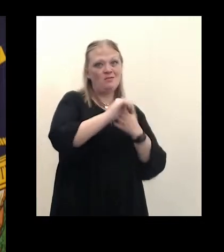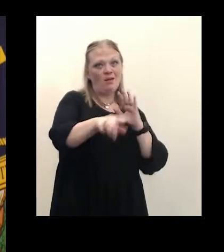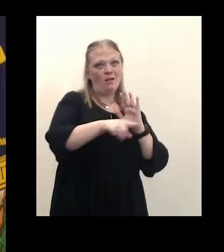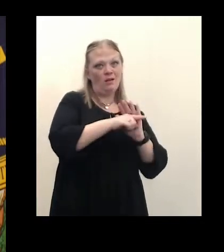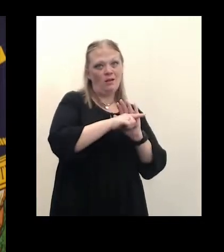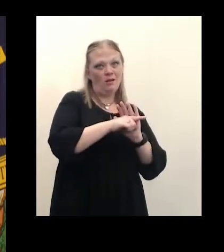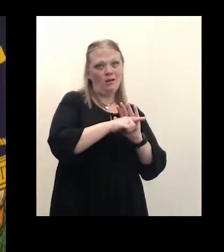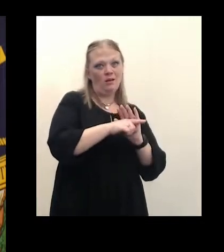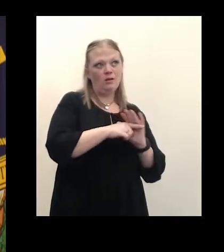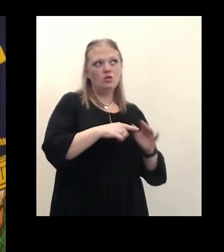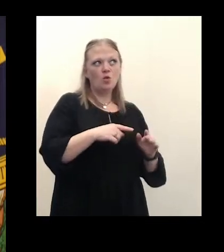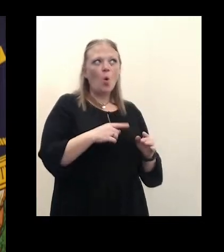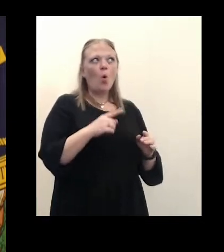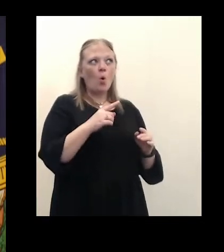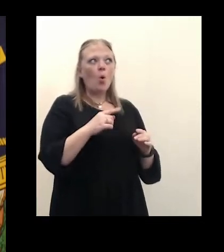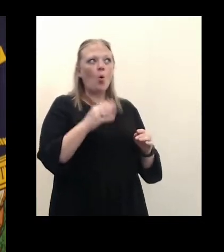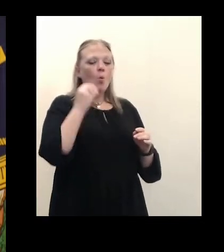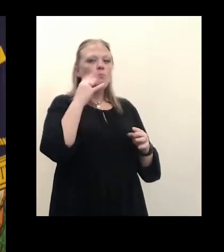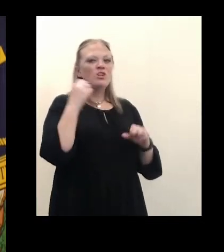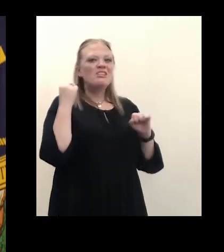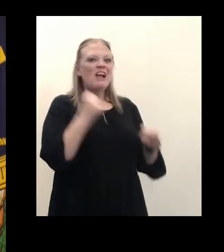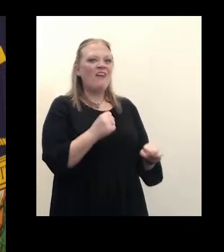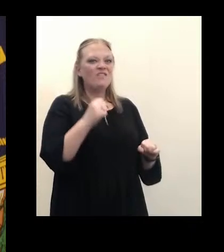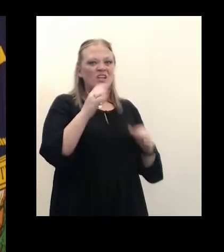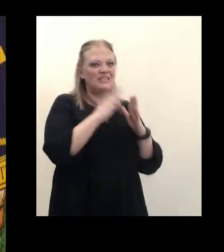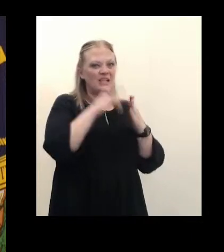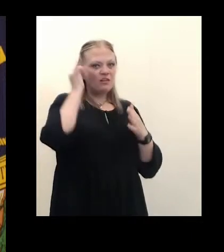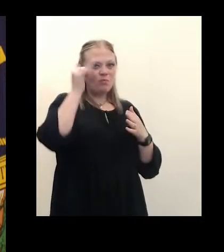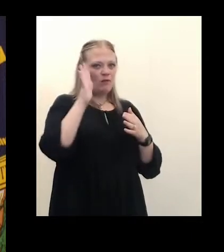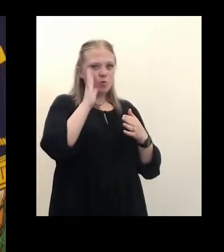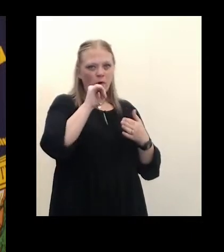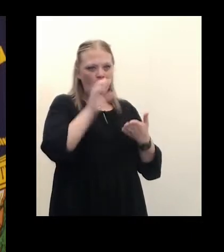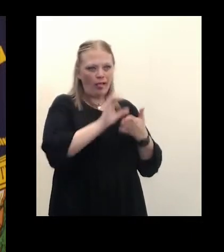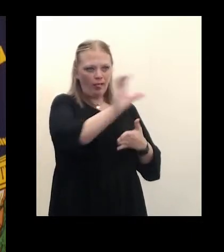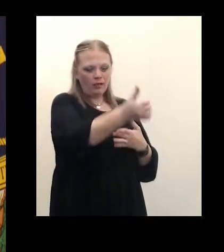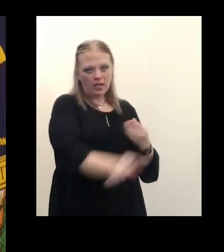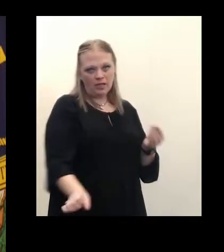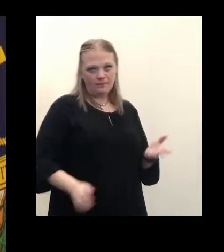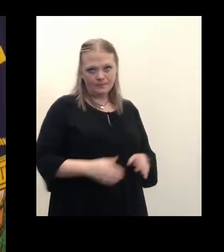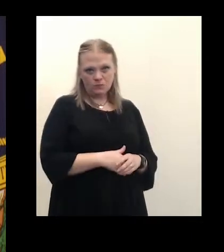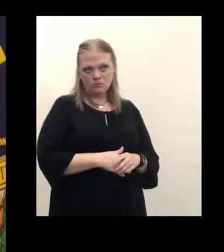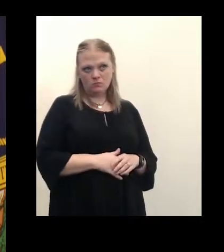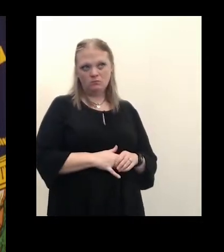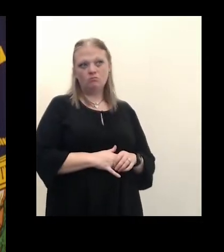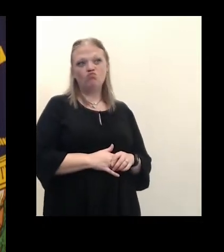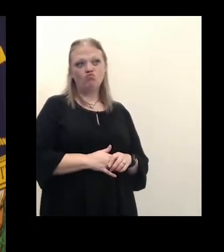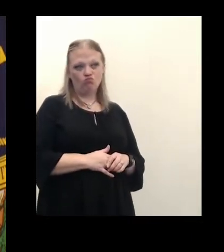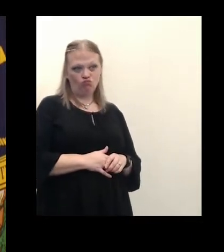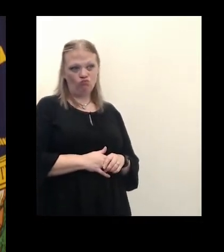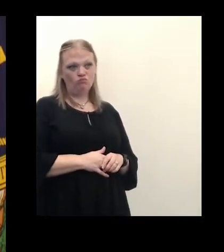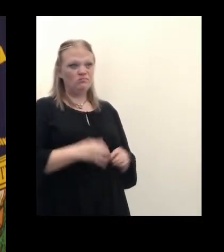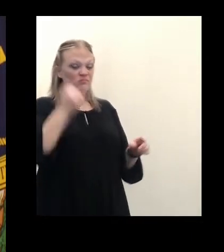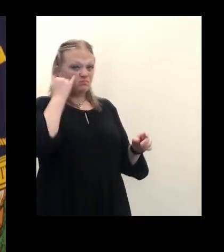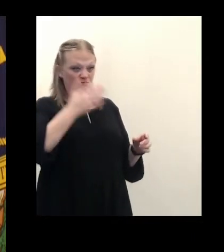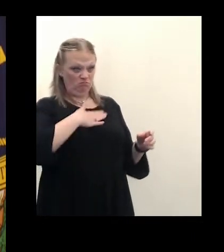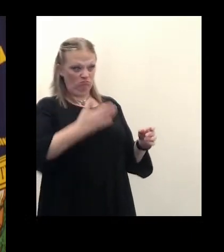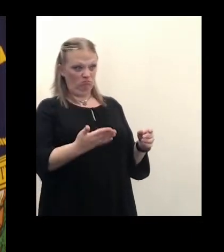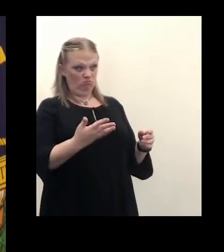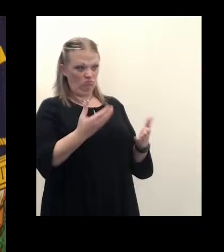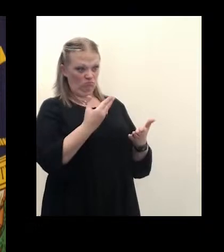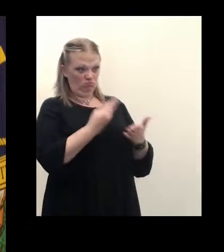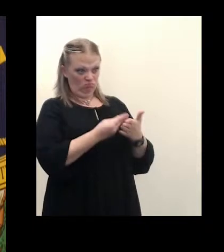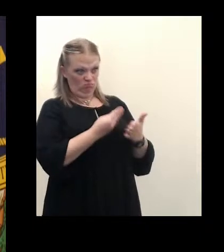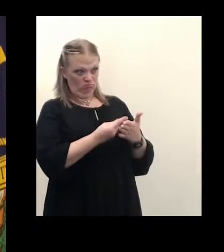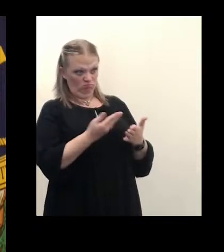city of Buffalo would not be providing direct dollars. If they're willing to offer dollars, be